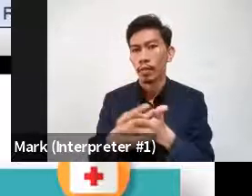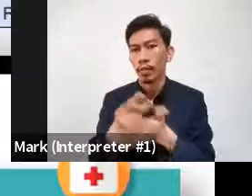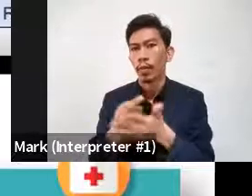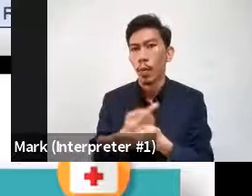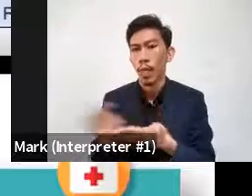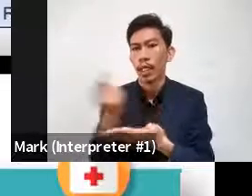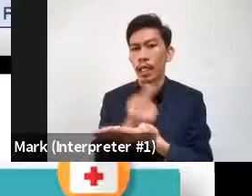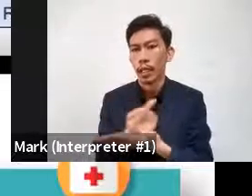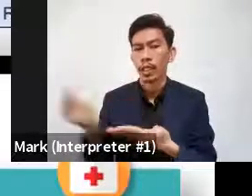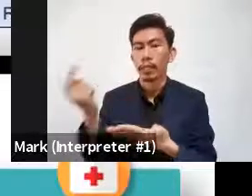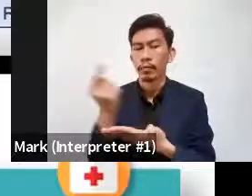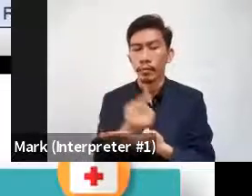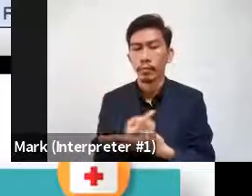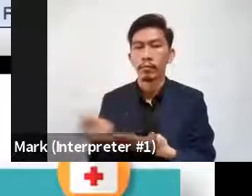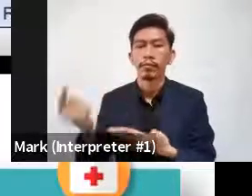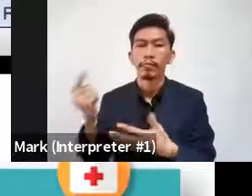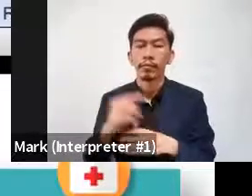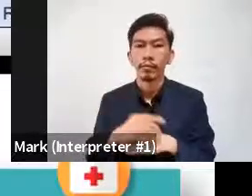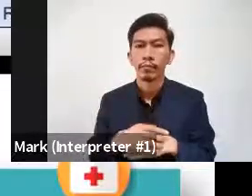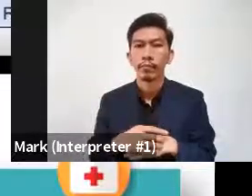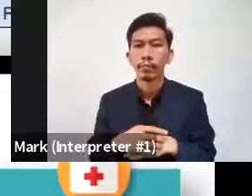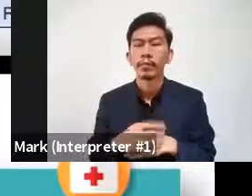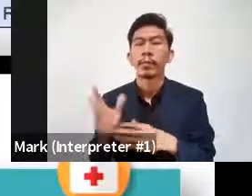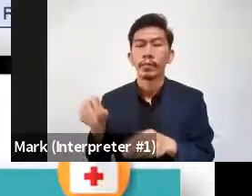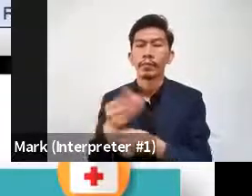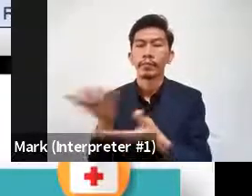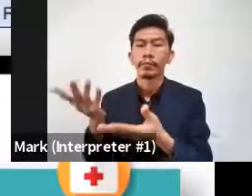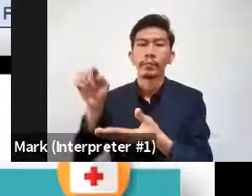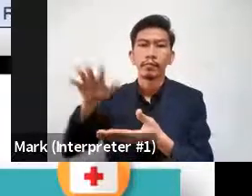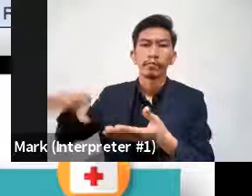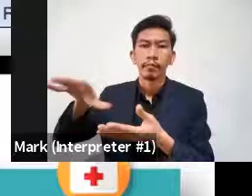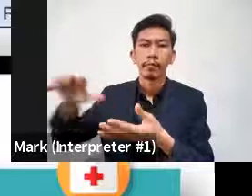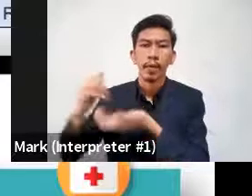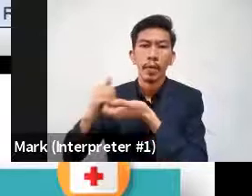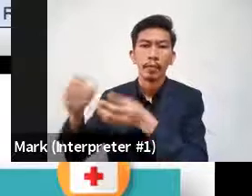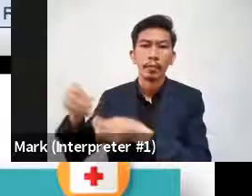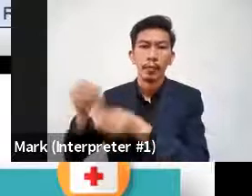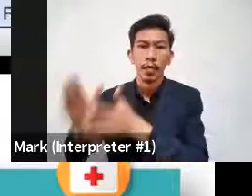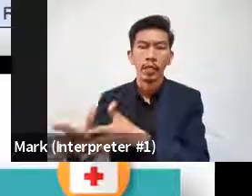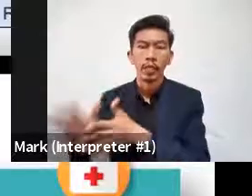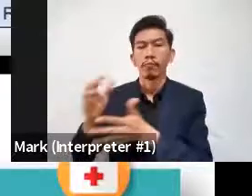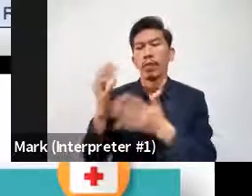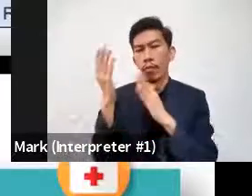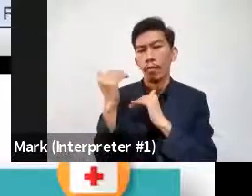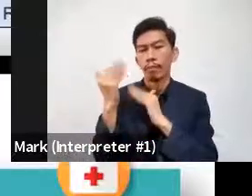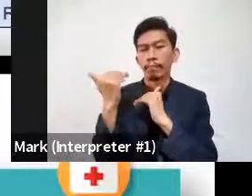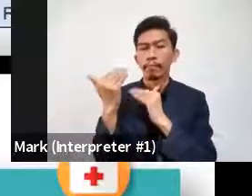to our providers. And this actually would hopefully make